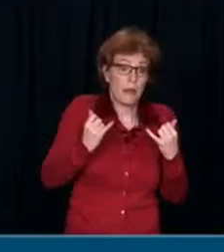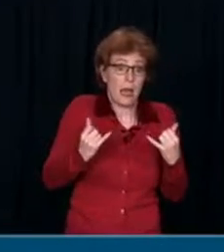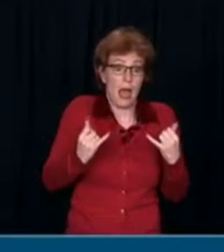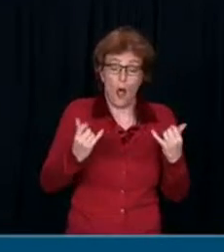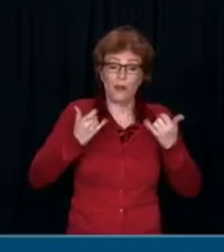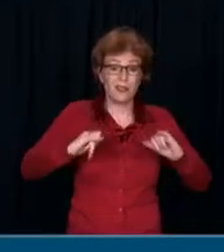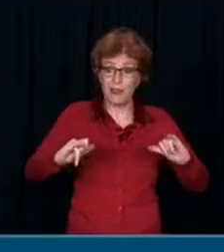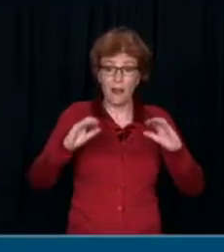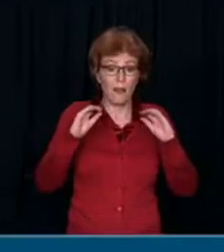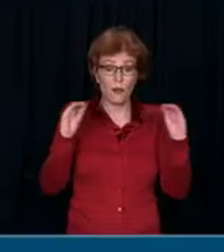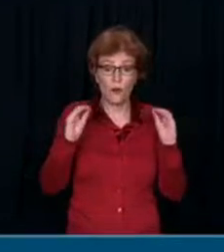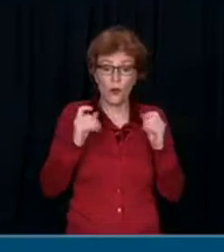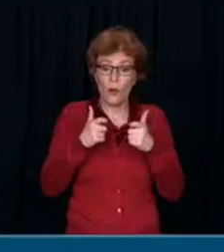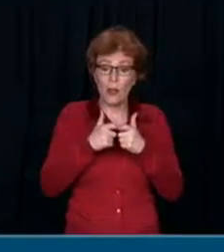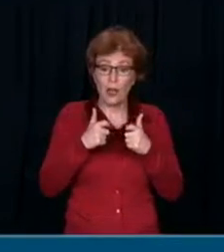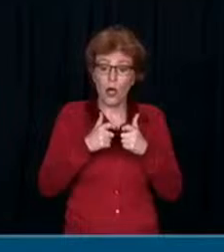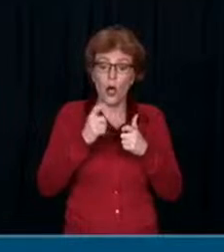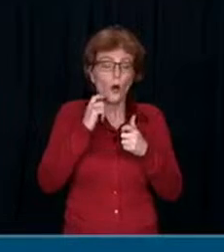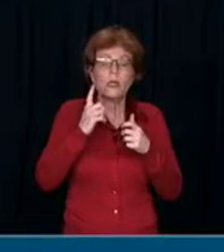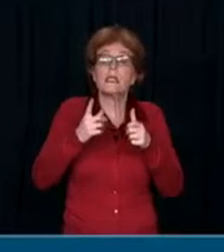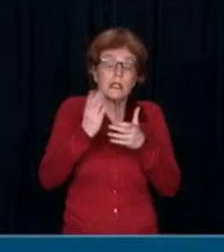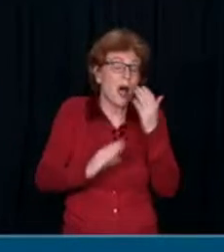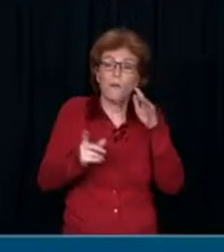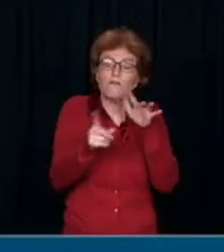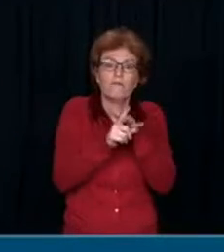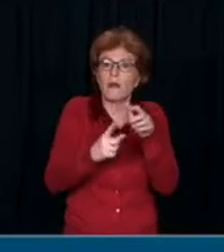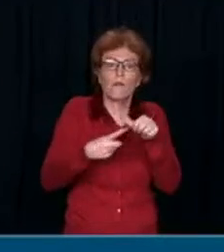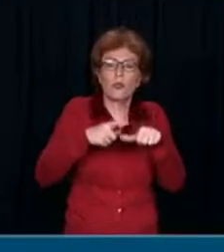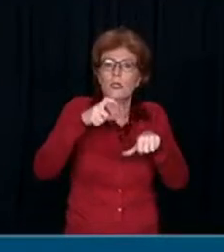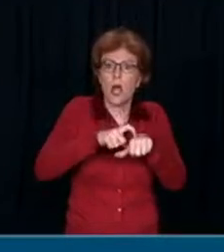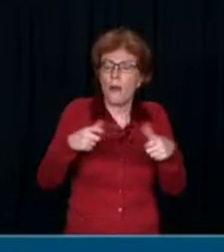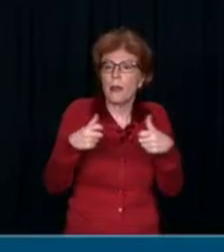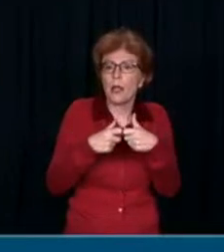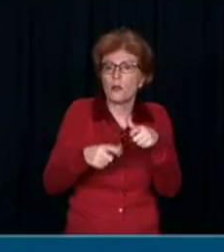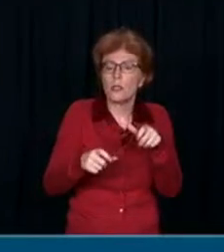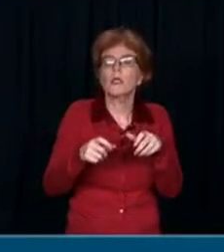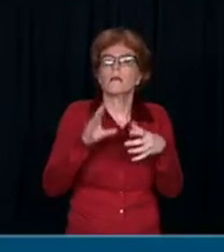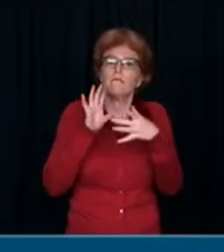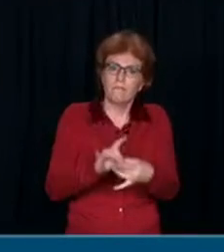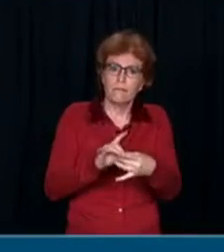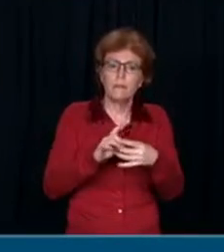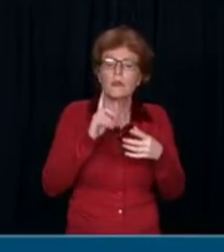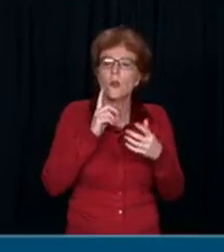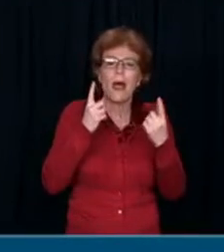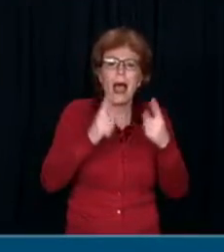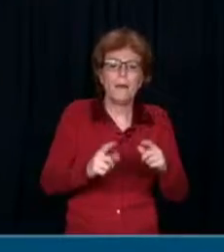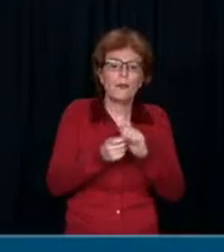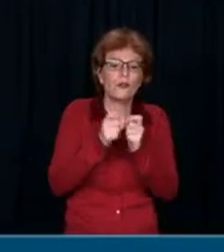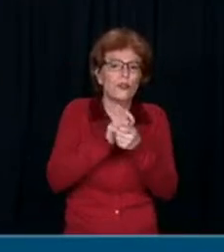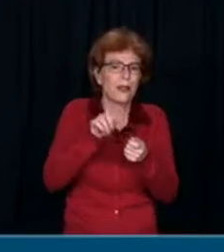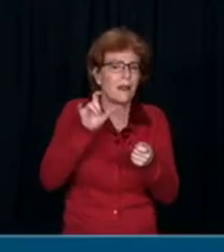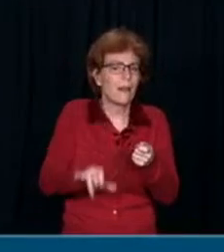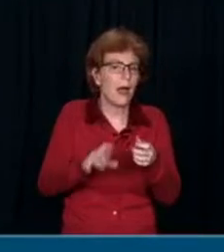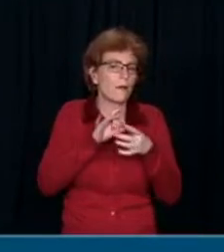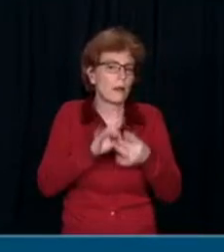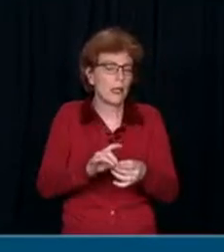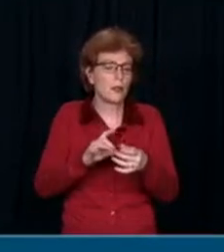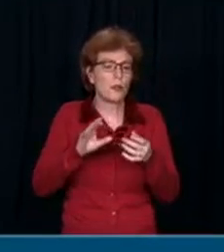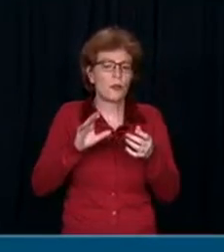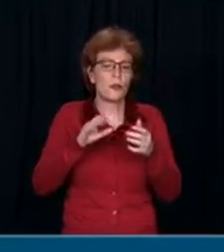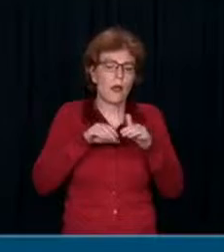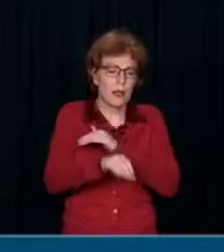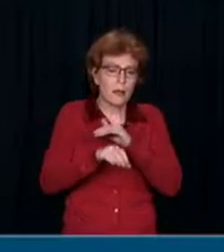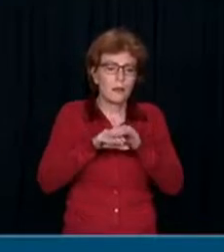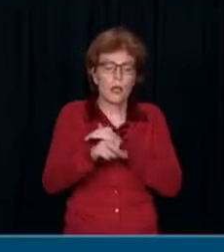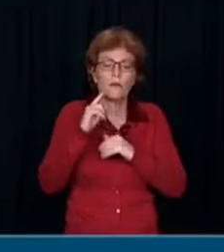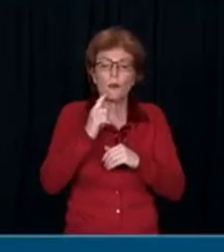are even still getting electricity for the first time. So what do you think needs to happen to change that when it comes to